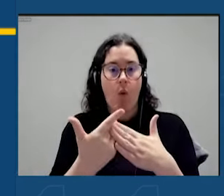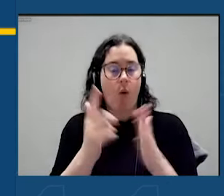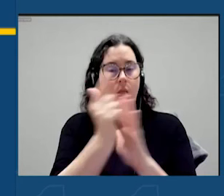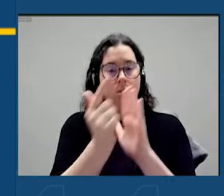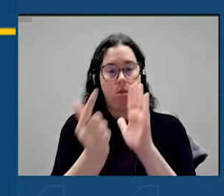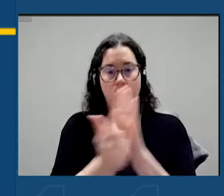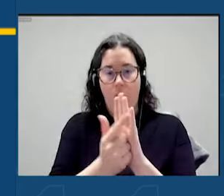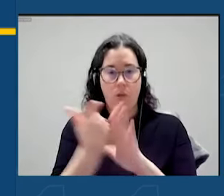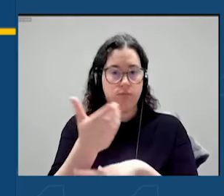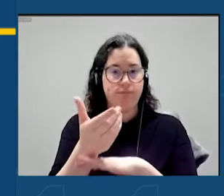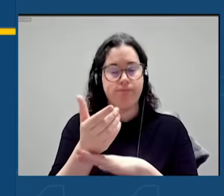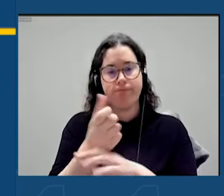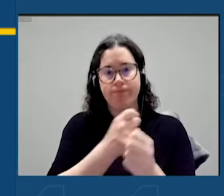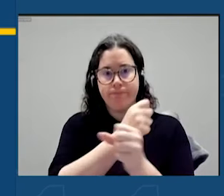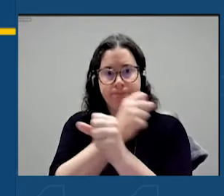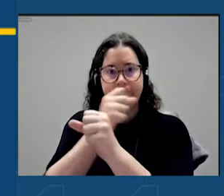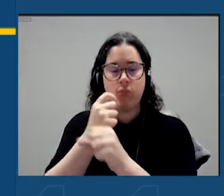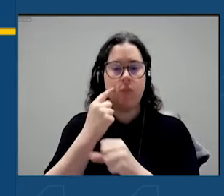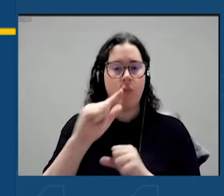and making sure they have